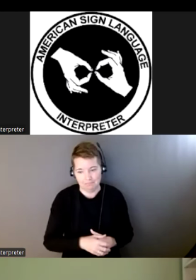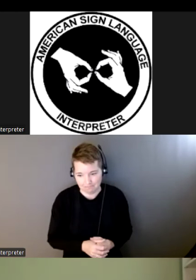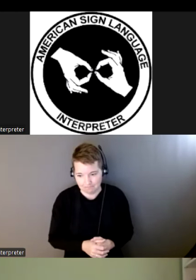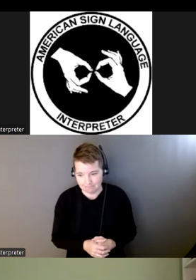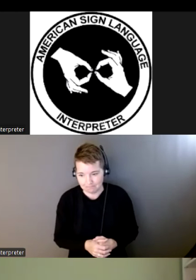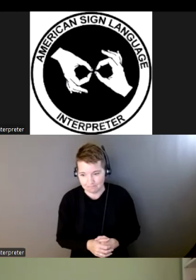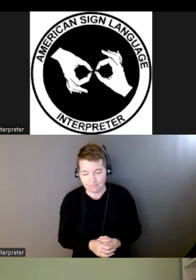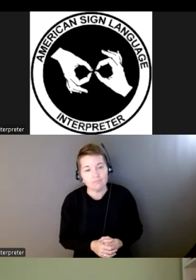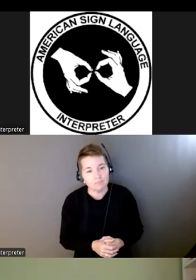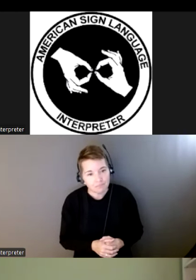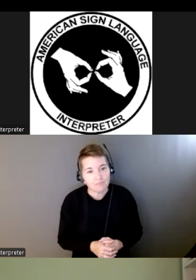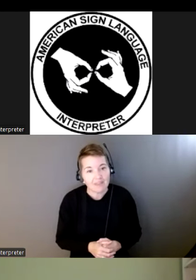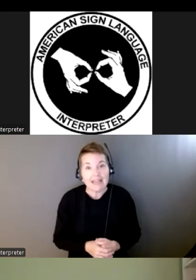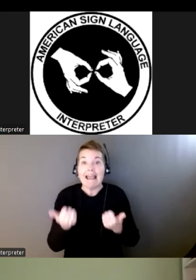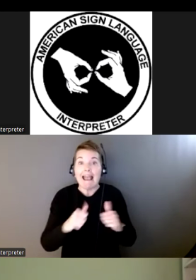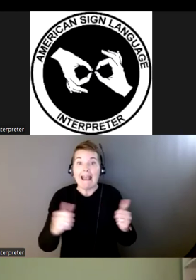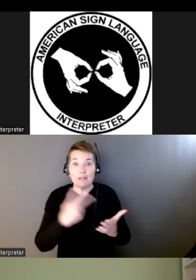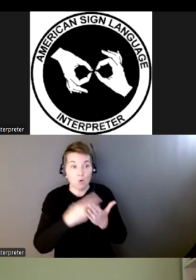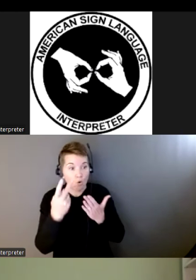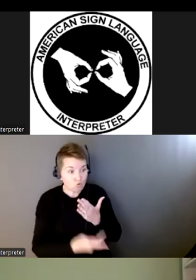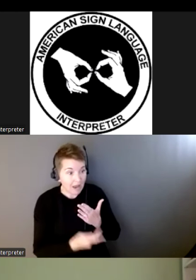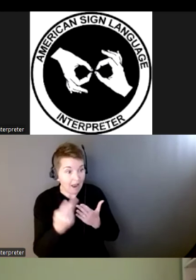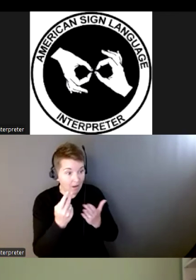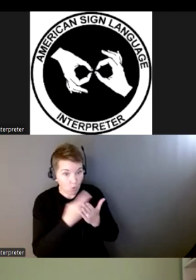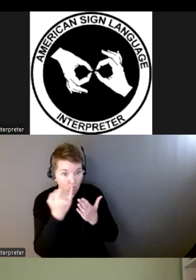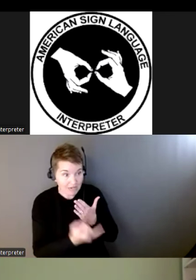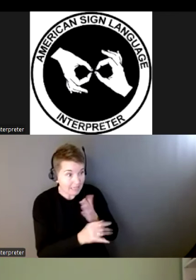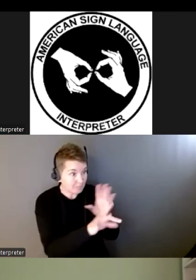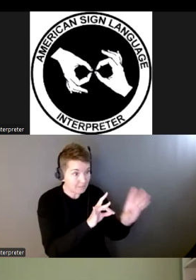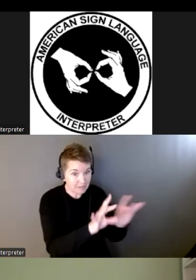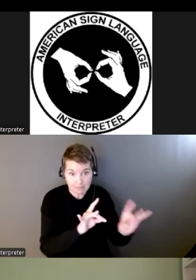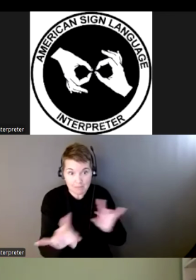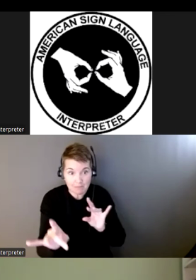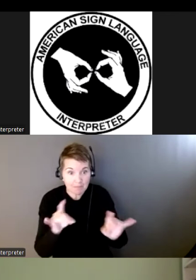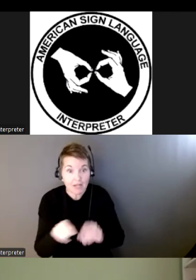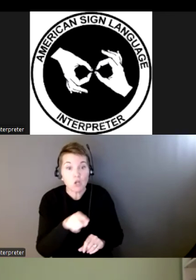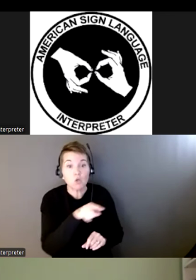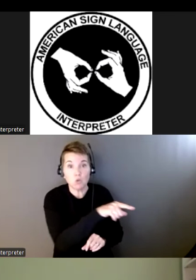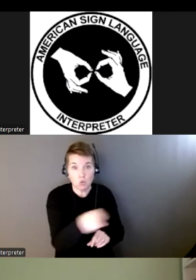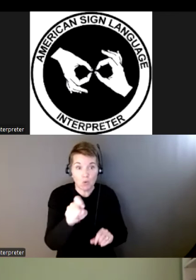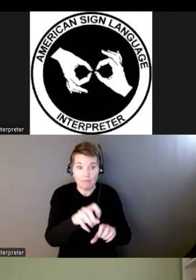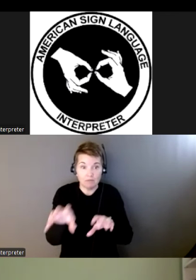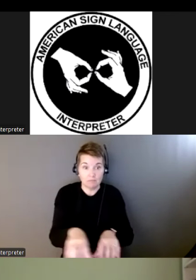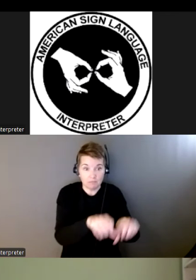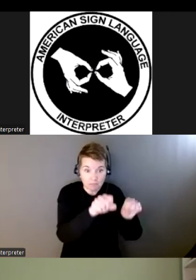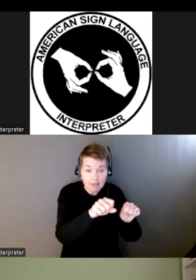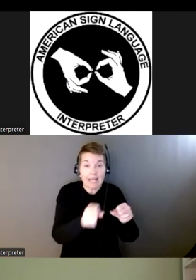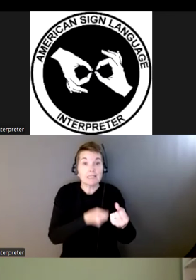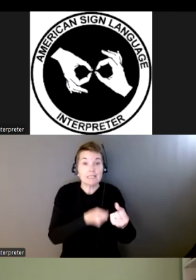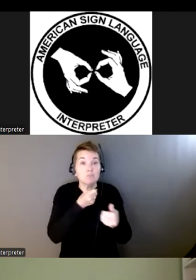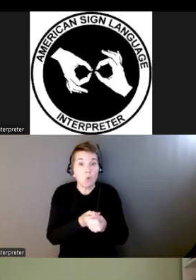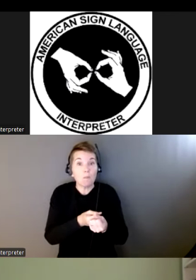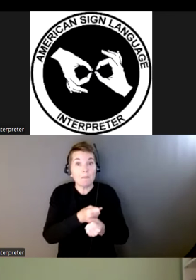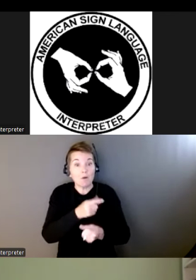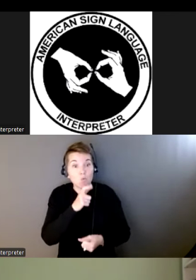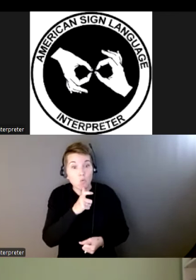All funded projects will be produced by the grant recipients and hosted and supported by the assigned library branch.